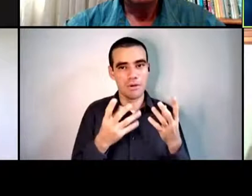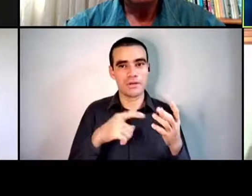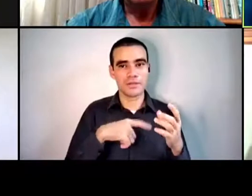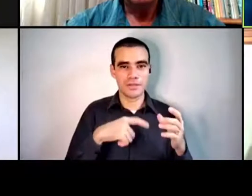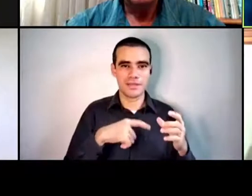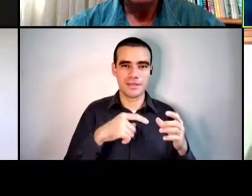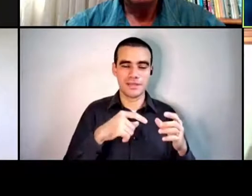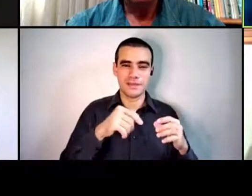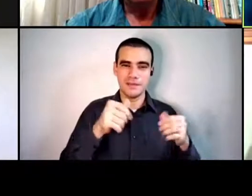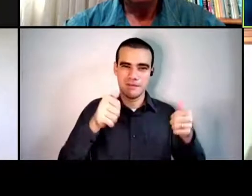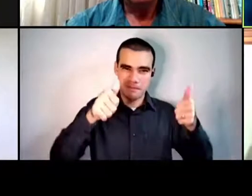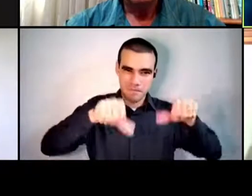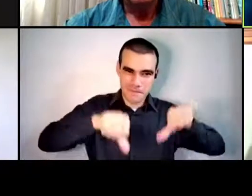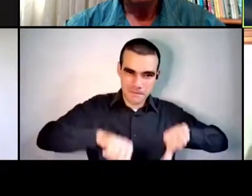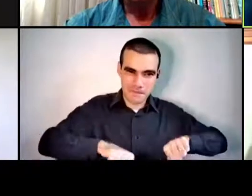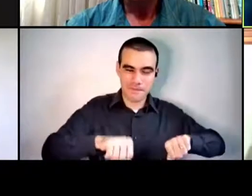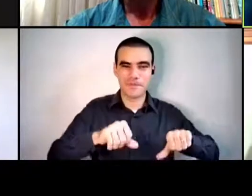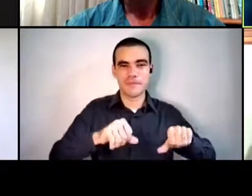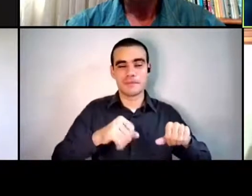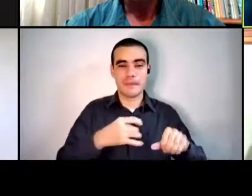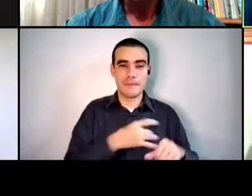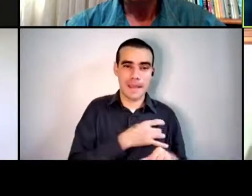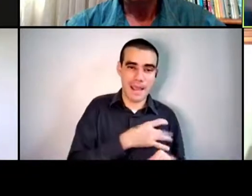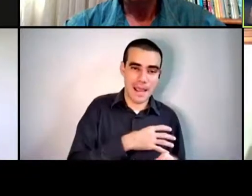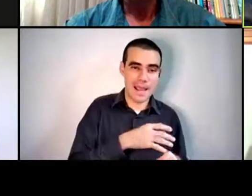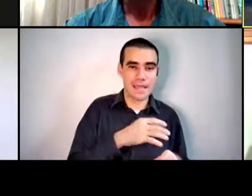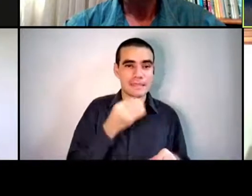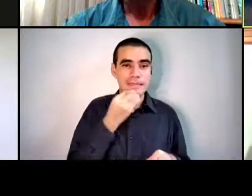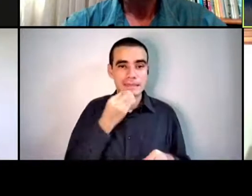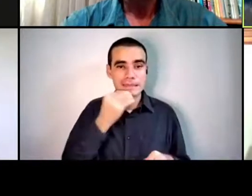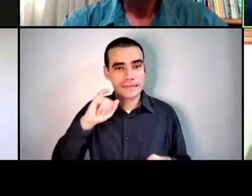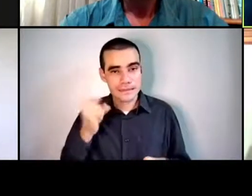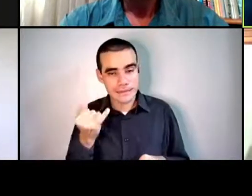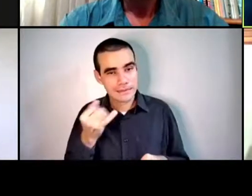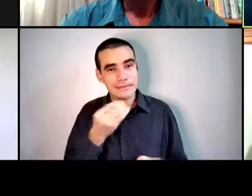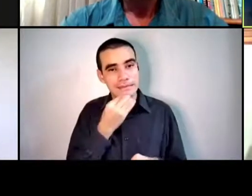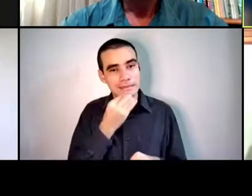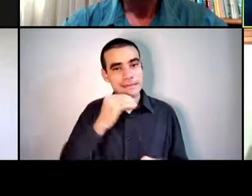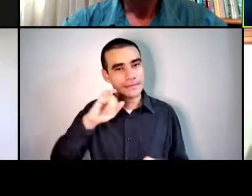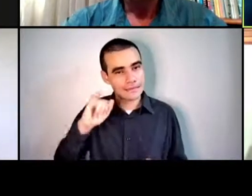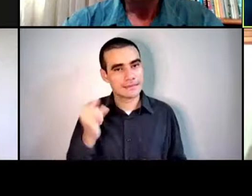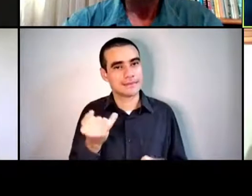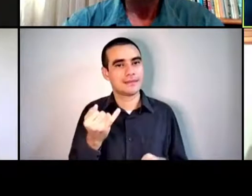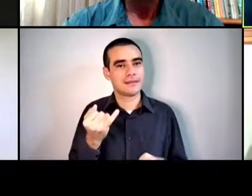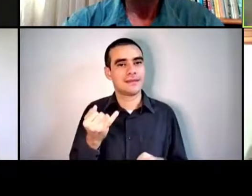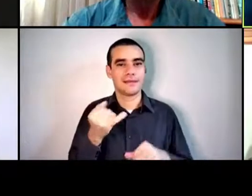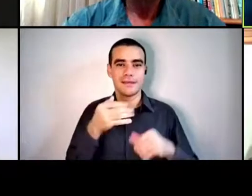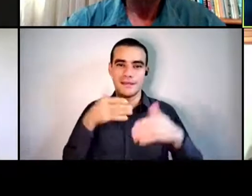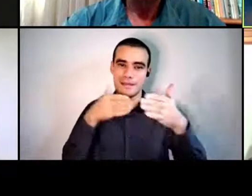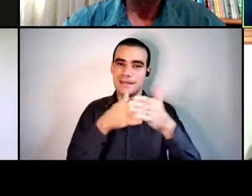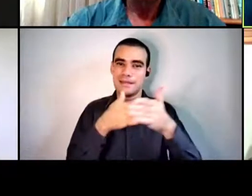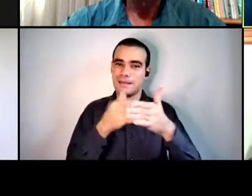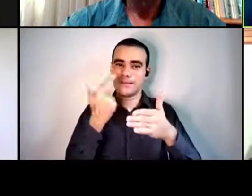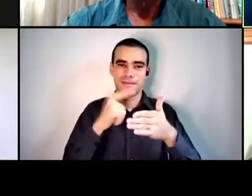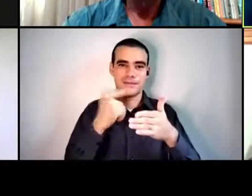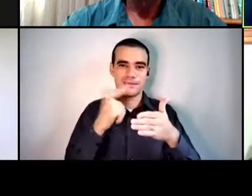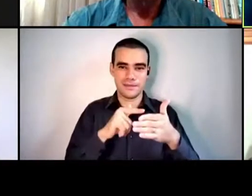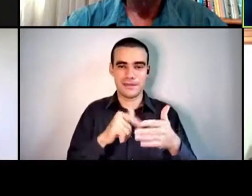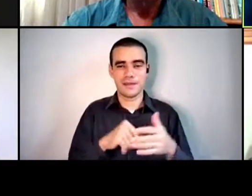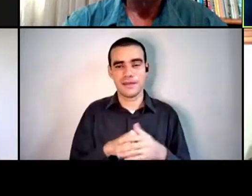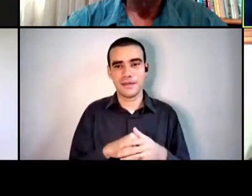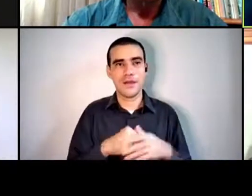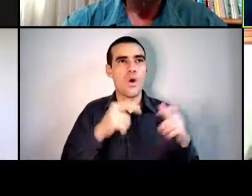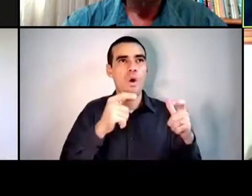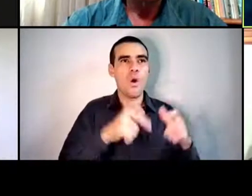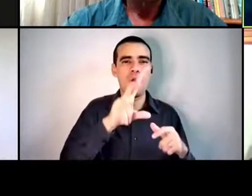I see it is at a good moment of the crisis between danger and opportunity. I think this is an opportunity